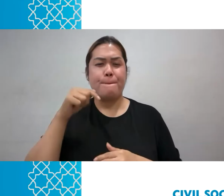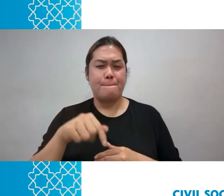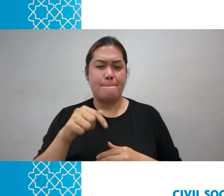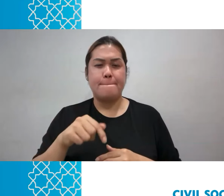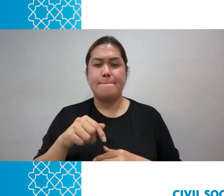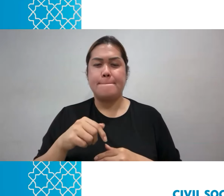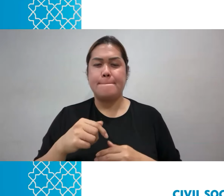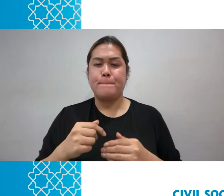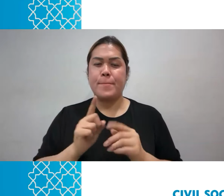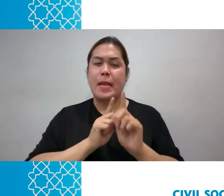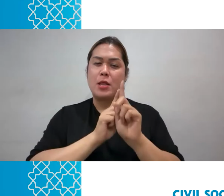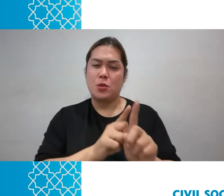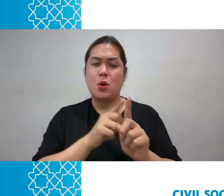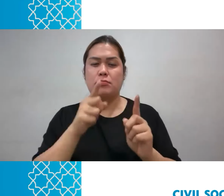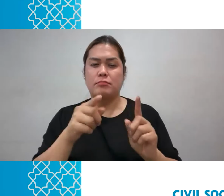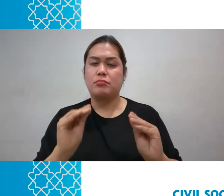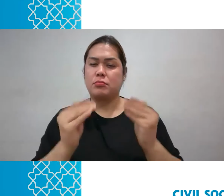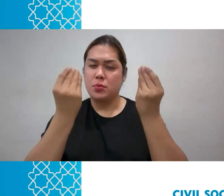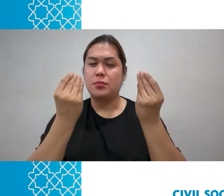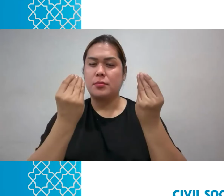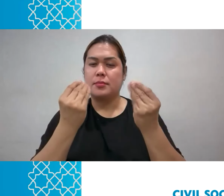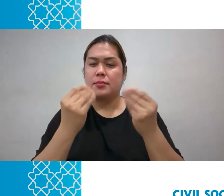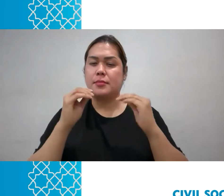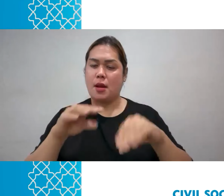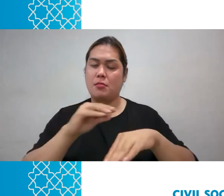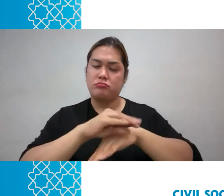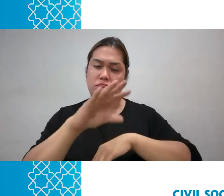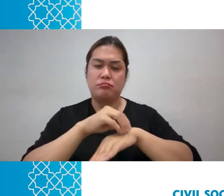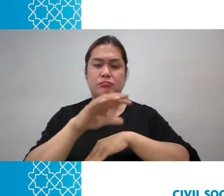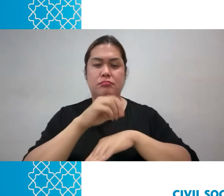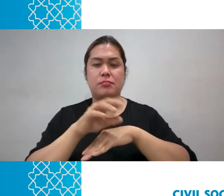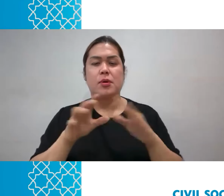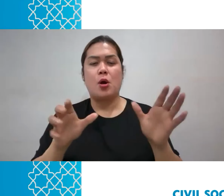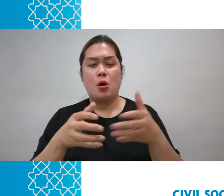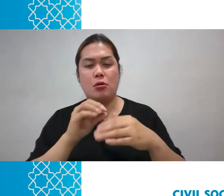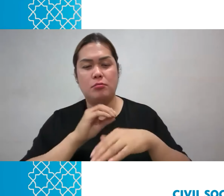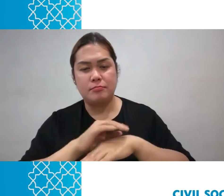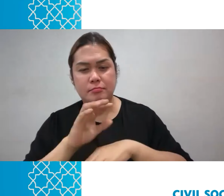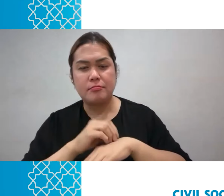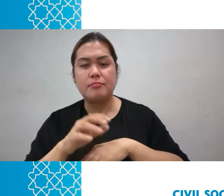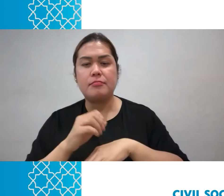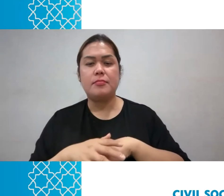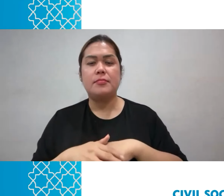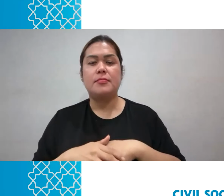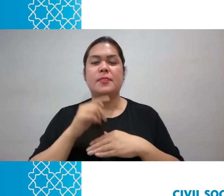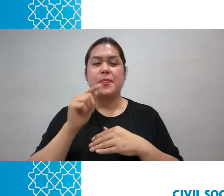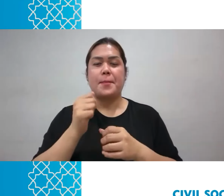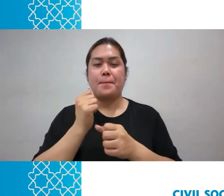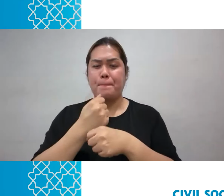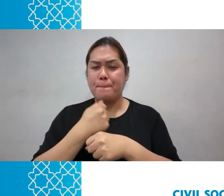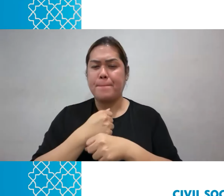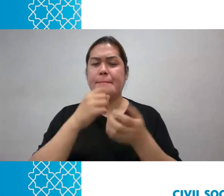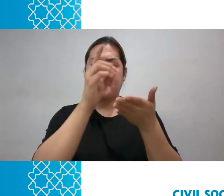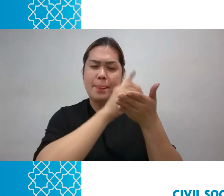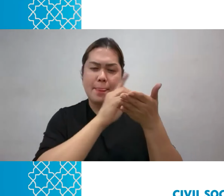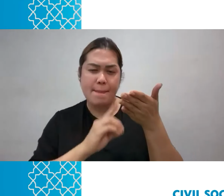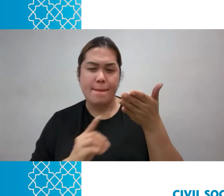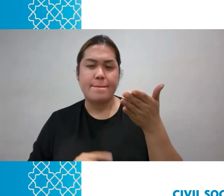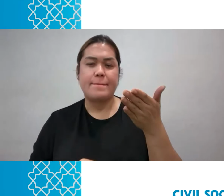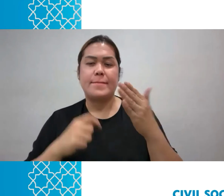from consult to co-create. And I would say that we can even add another layer of not just co-creating projects, but